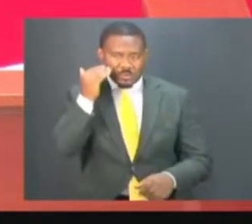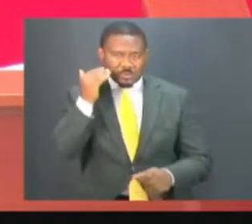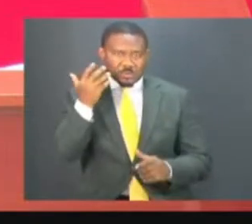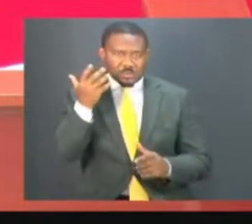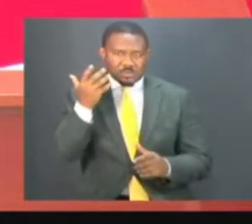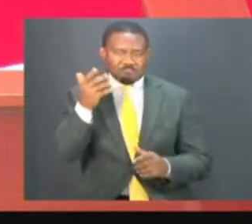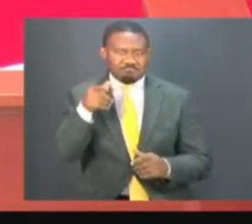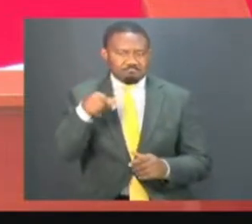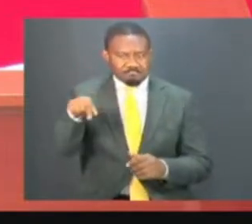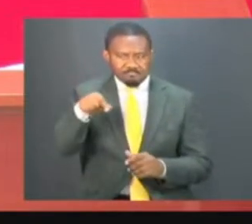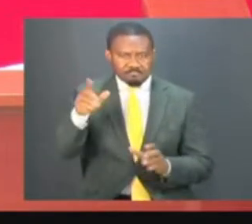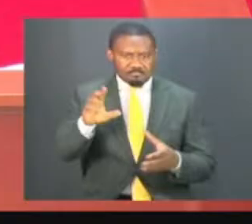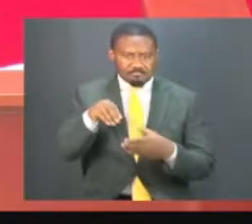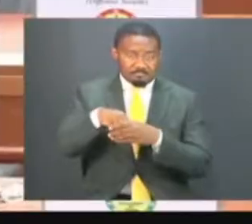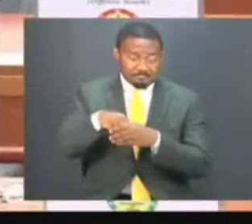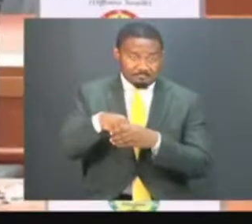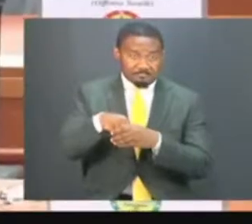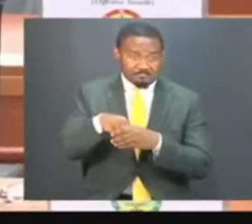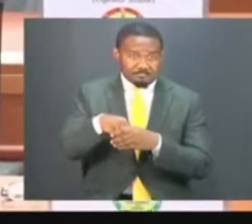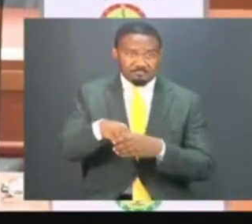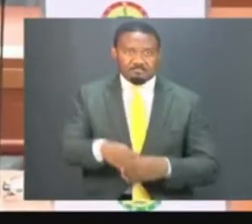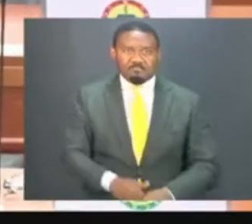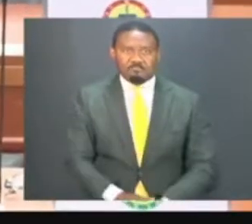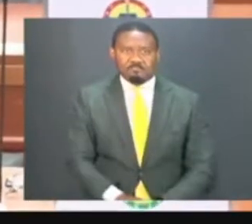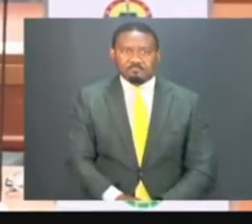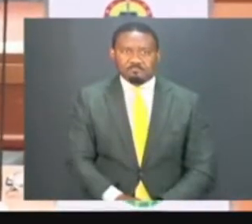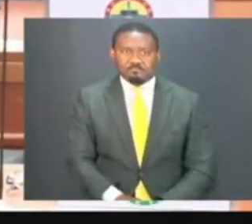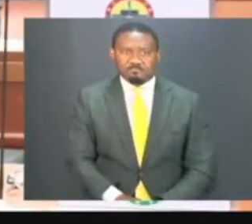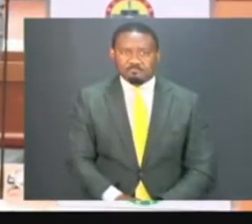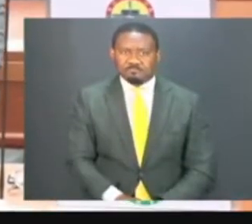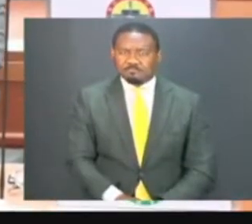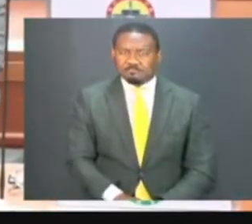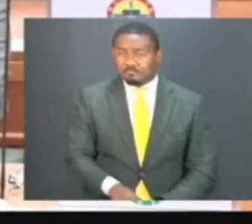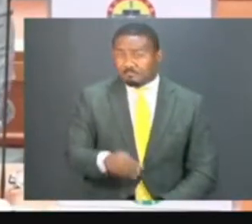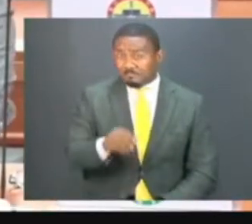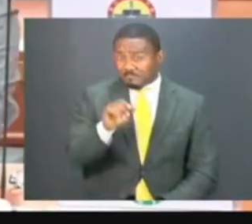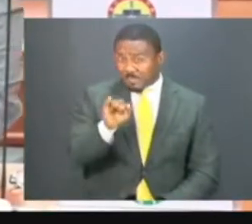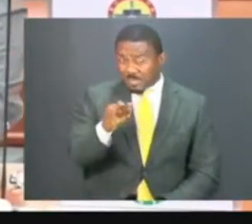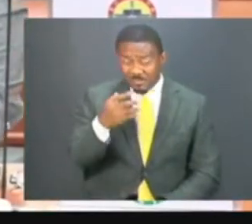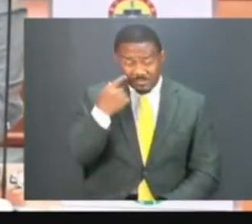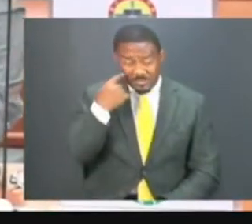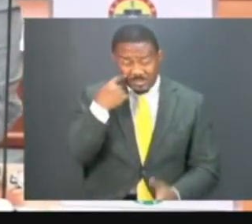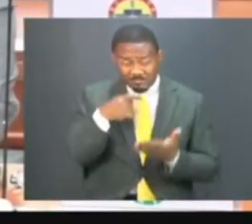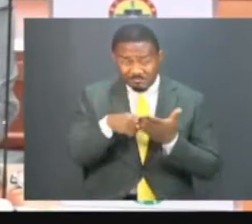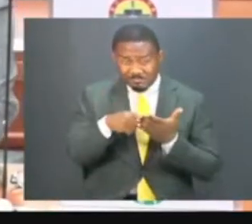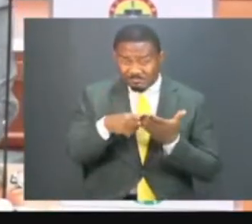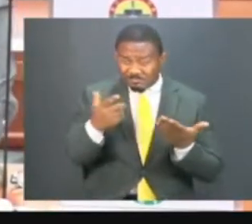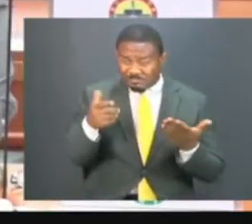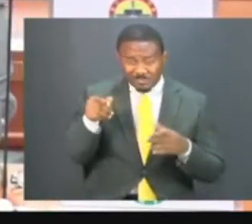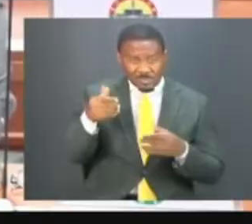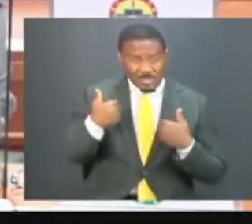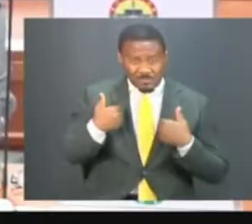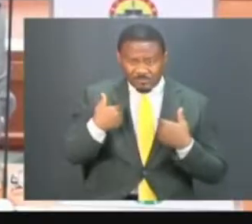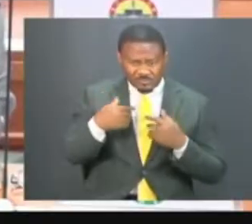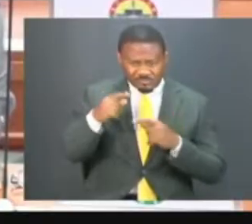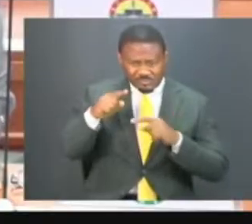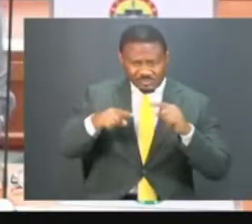Korea. Mr. Speaker, if the table office can double check, because there are a couple